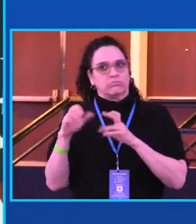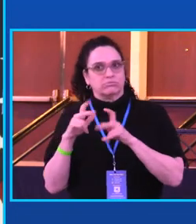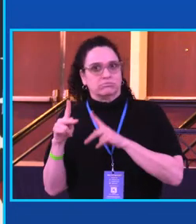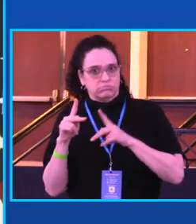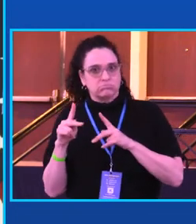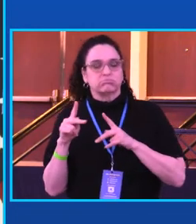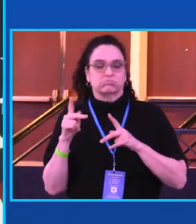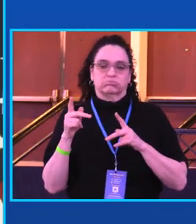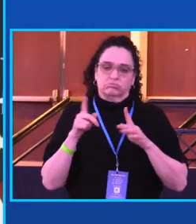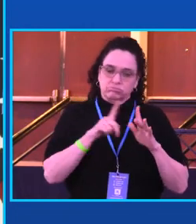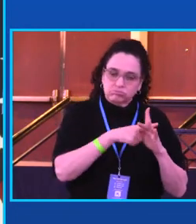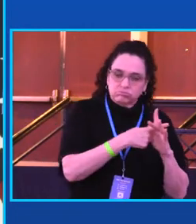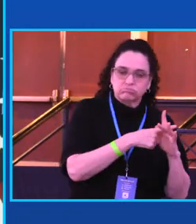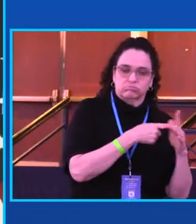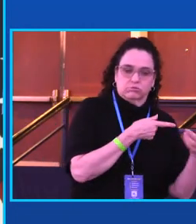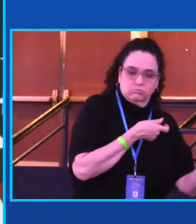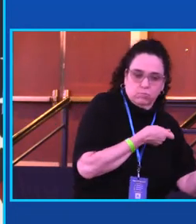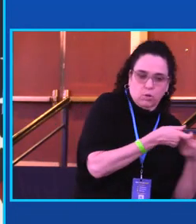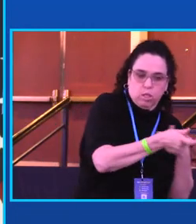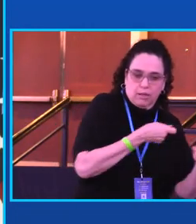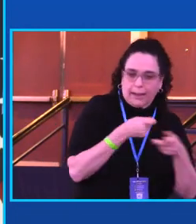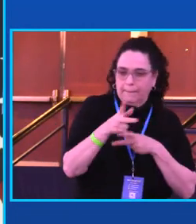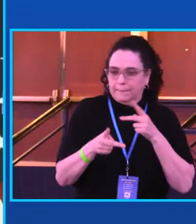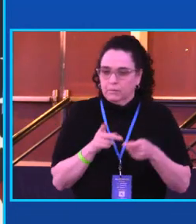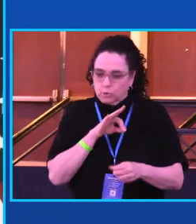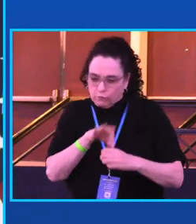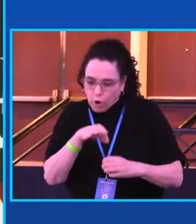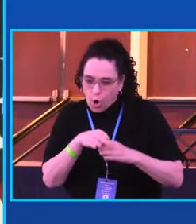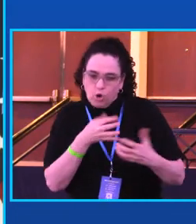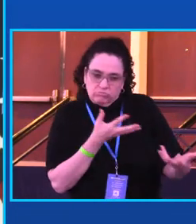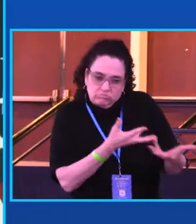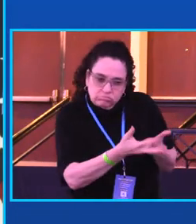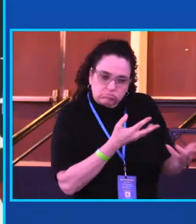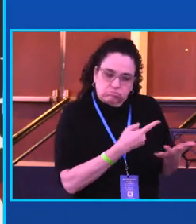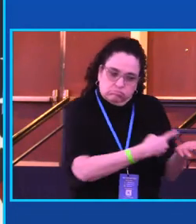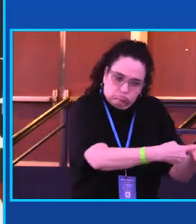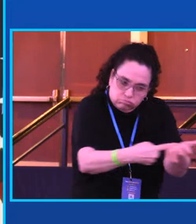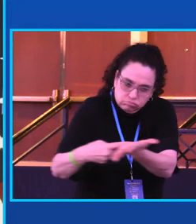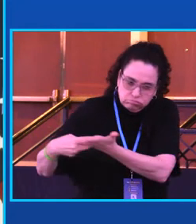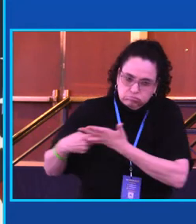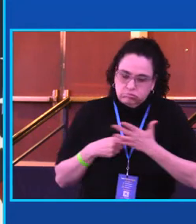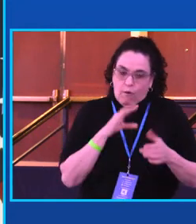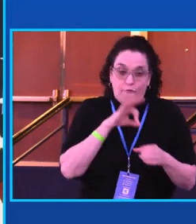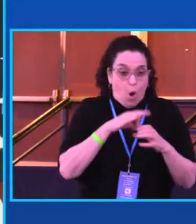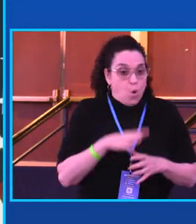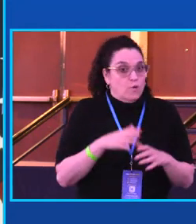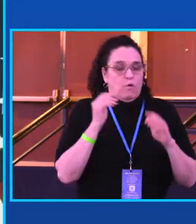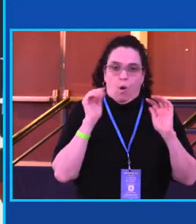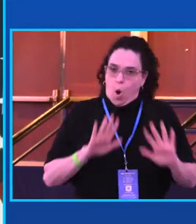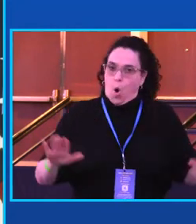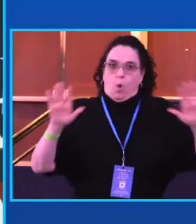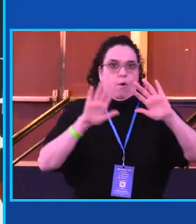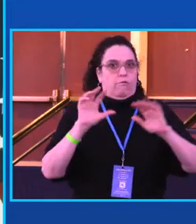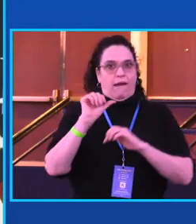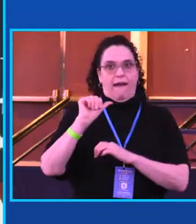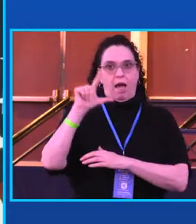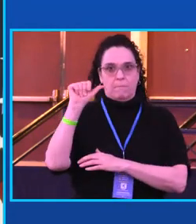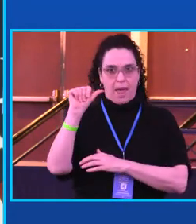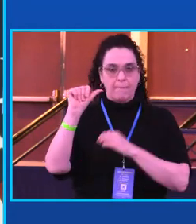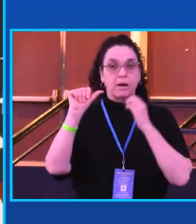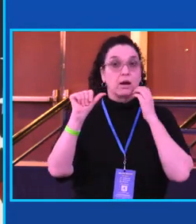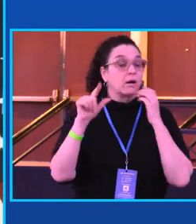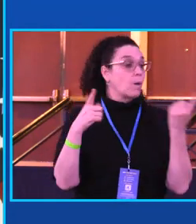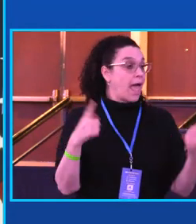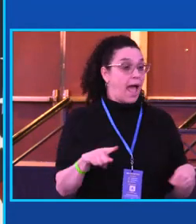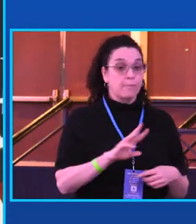program engaging volunteers in having in-depth conversations with voters in every corner of their state. And down in the